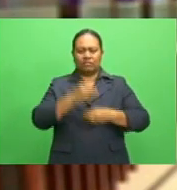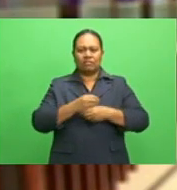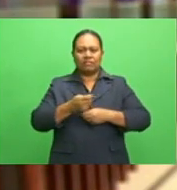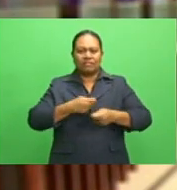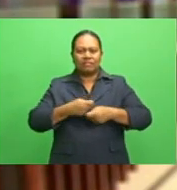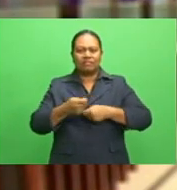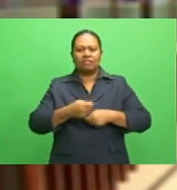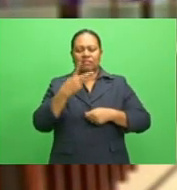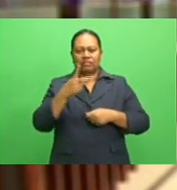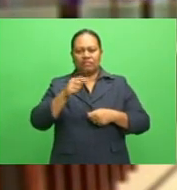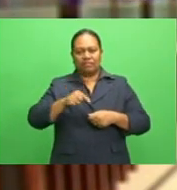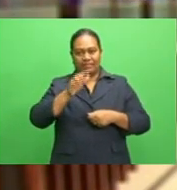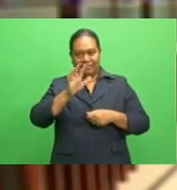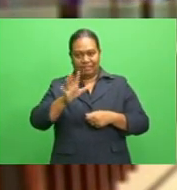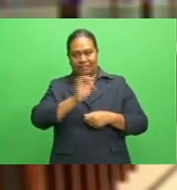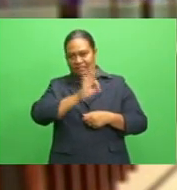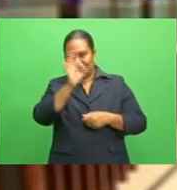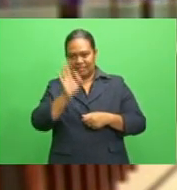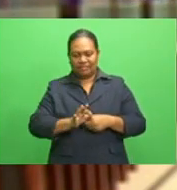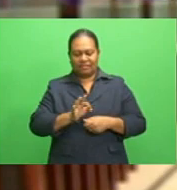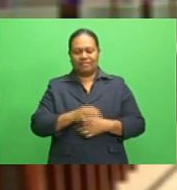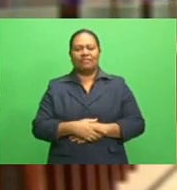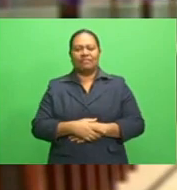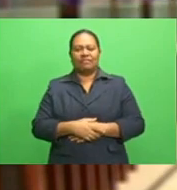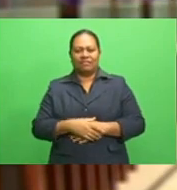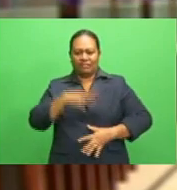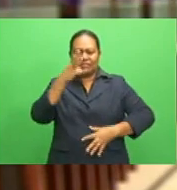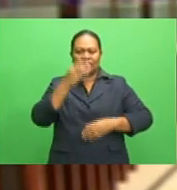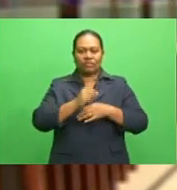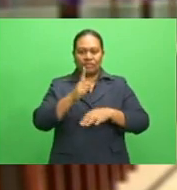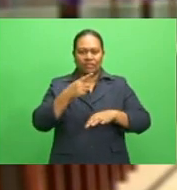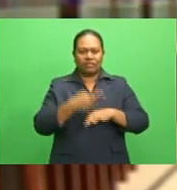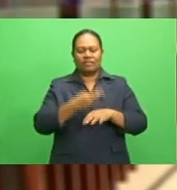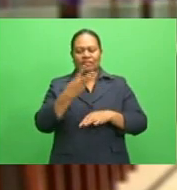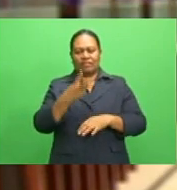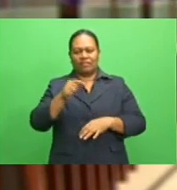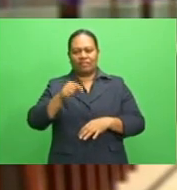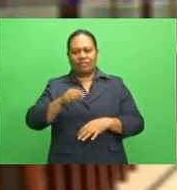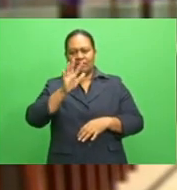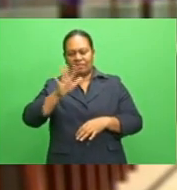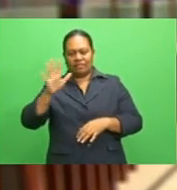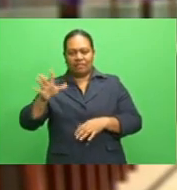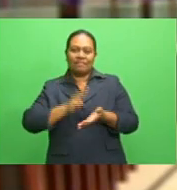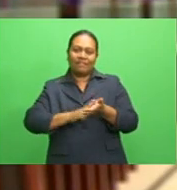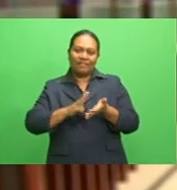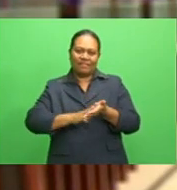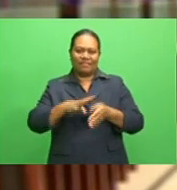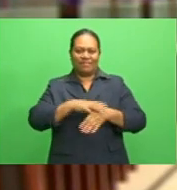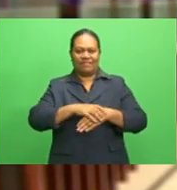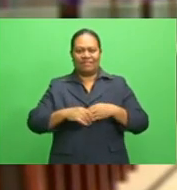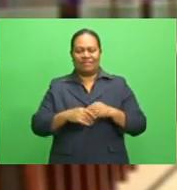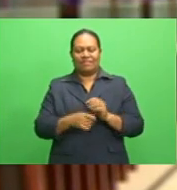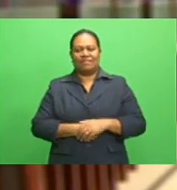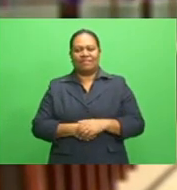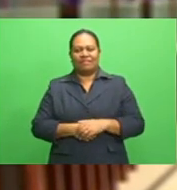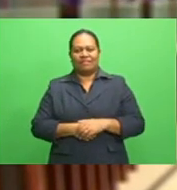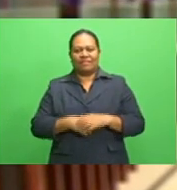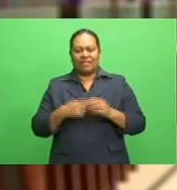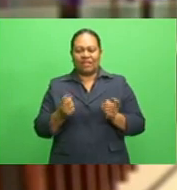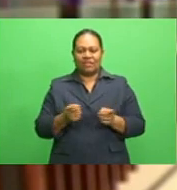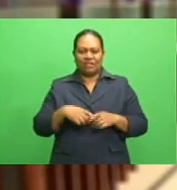by 2.57% and concluded the week at $3.55 billion. On the foreign